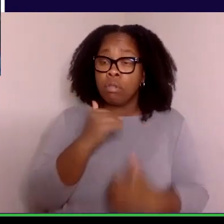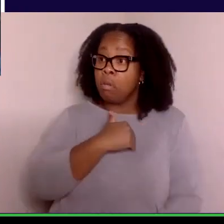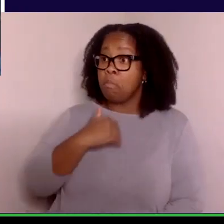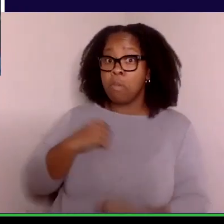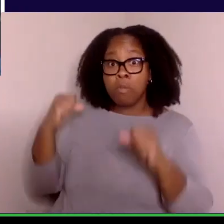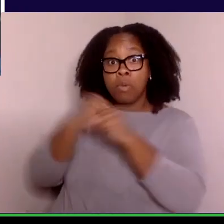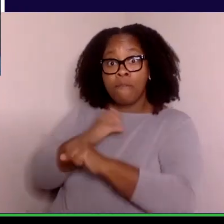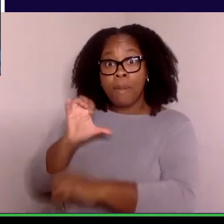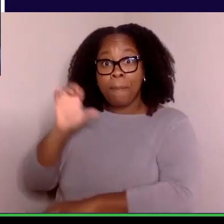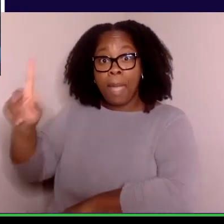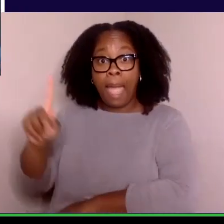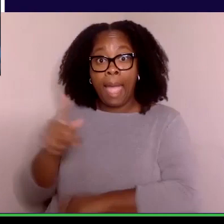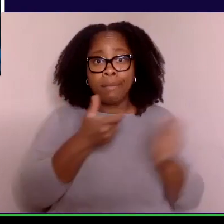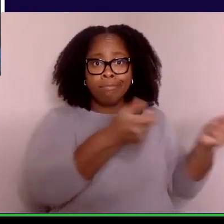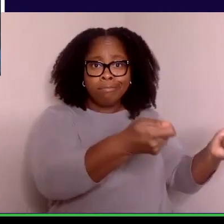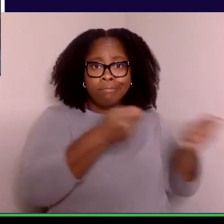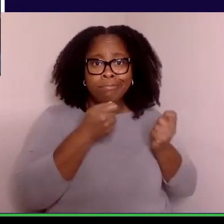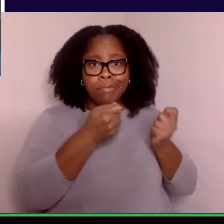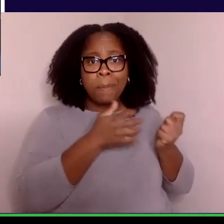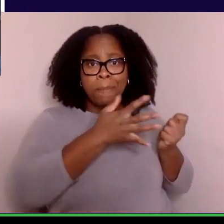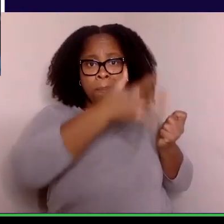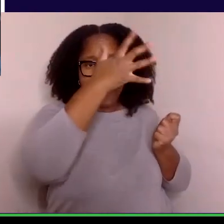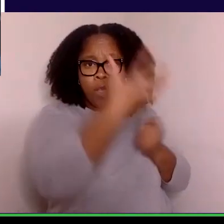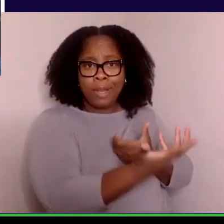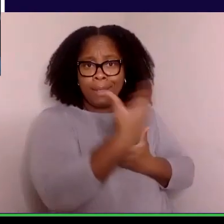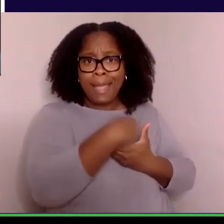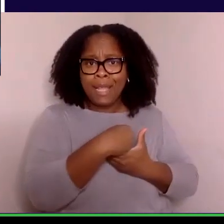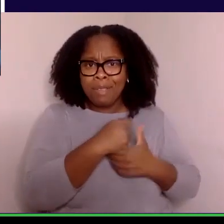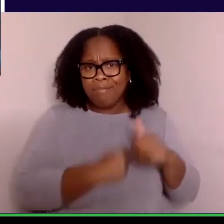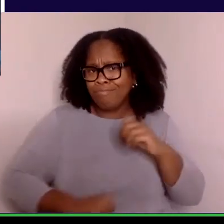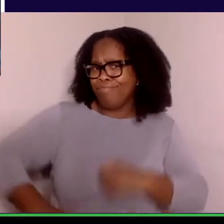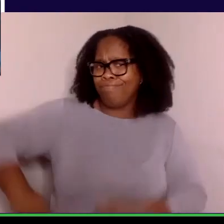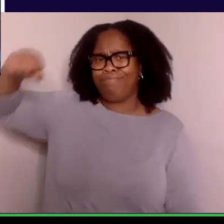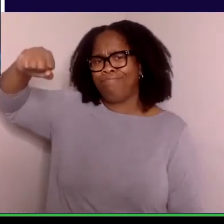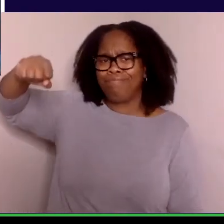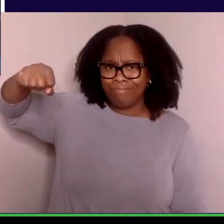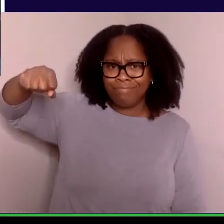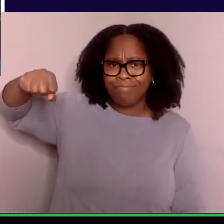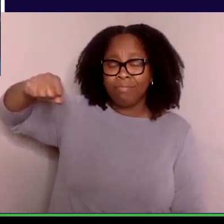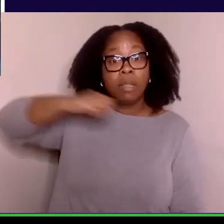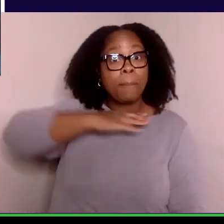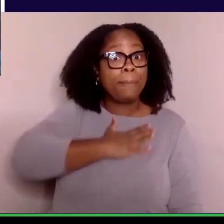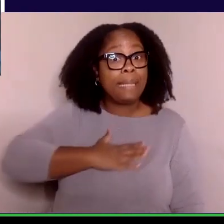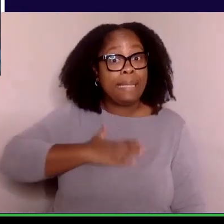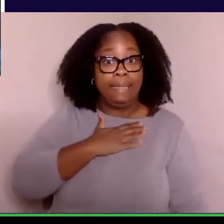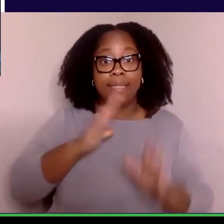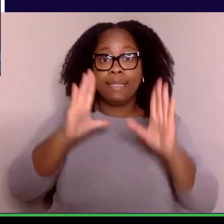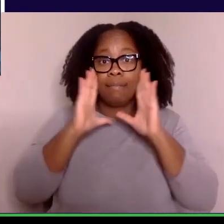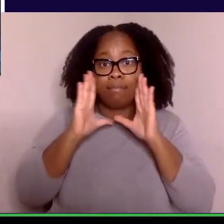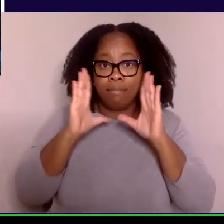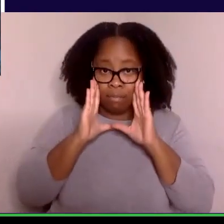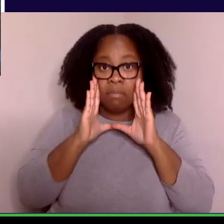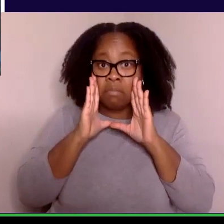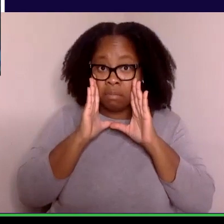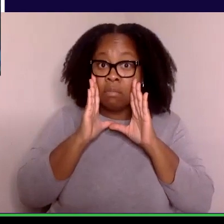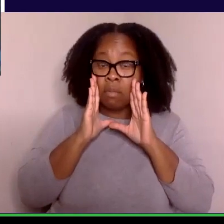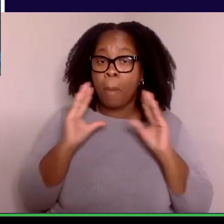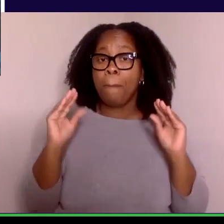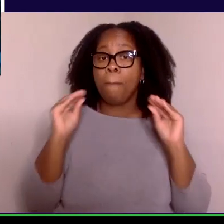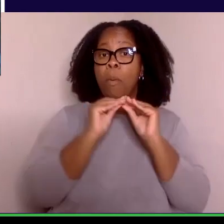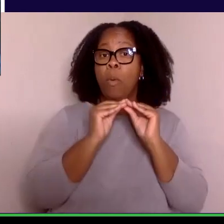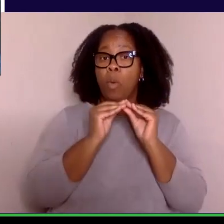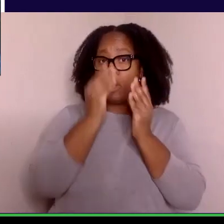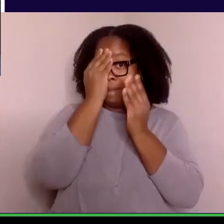parent engagement to push back. Please stay tuned. We will have more